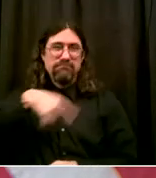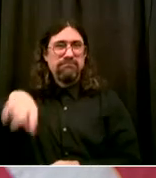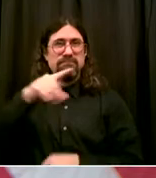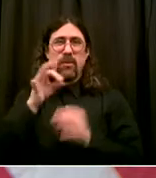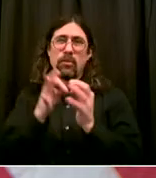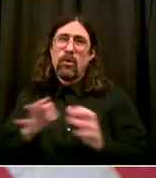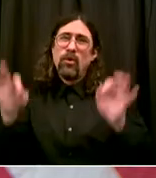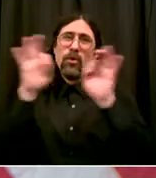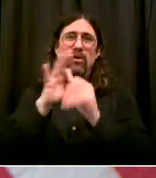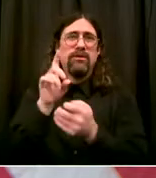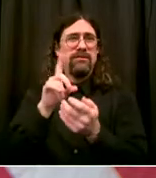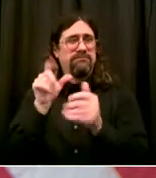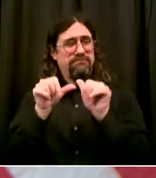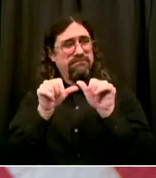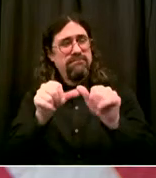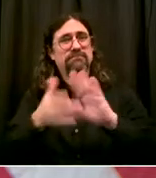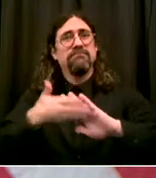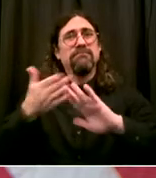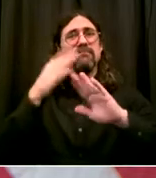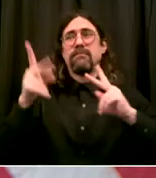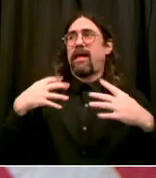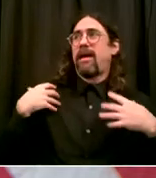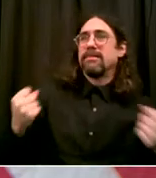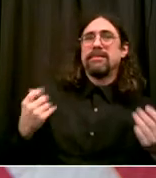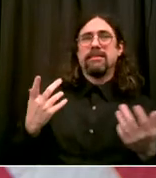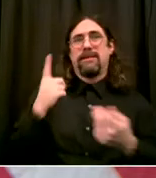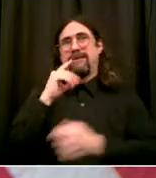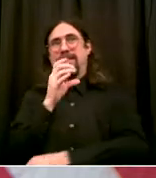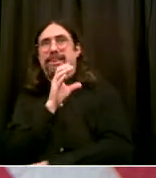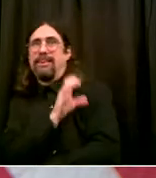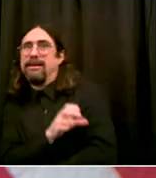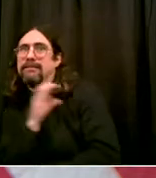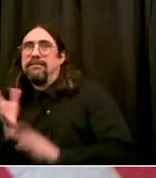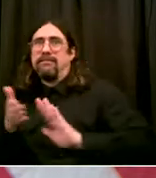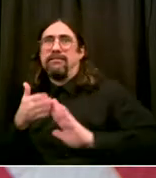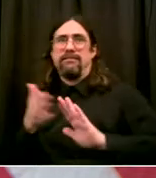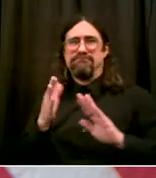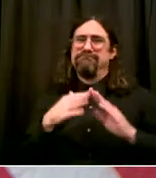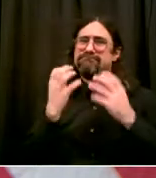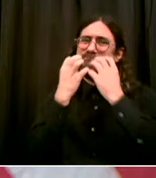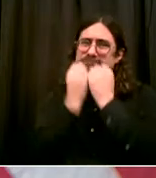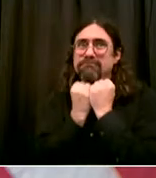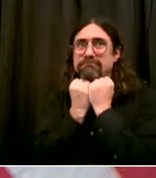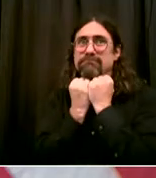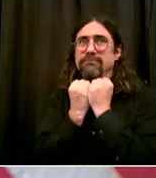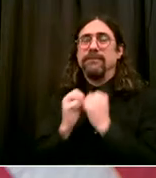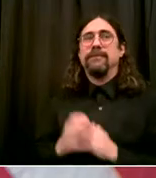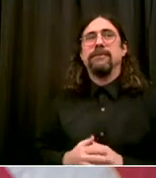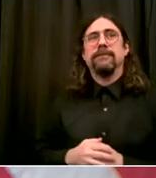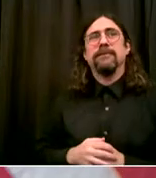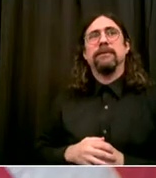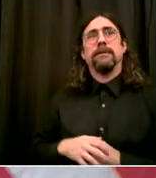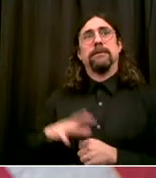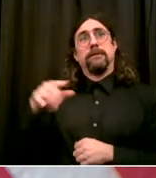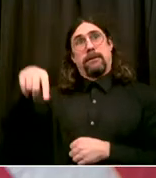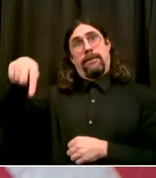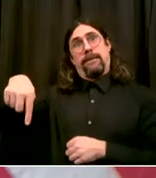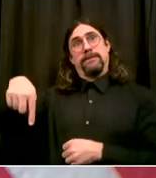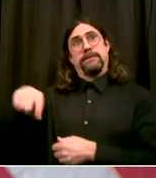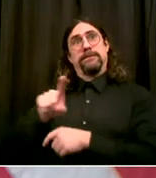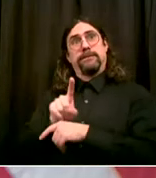workers, independent providers, are eligible for vaccination starting next week. And so